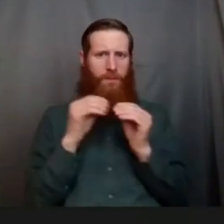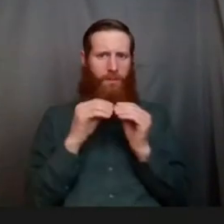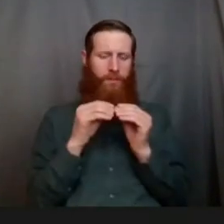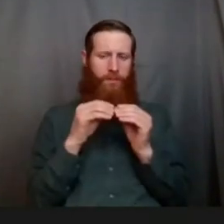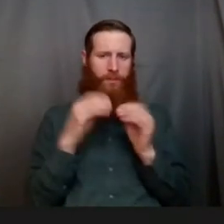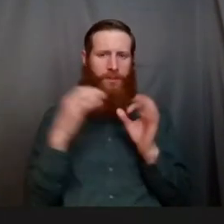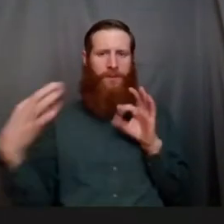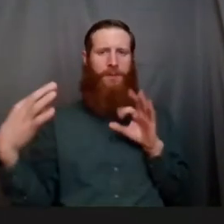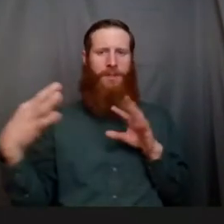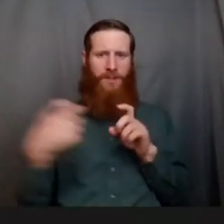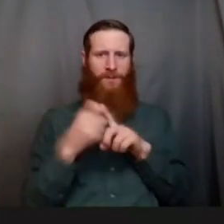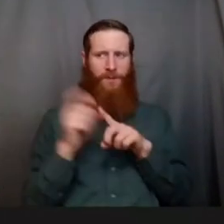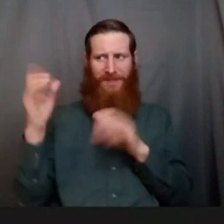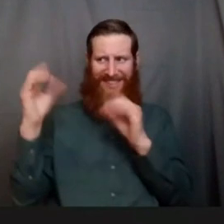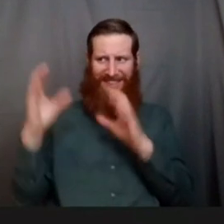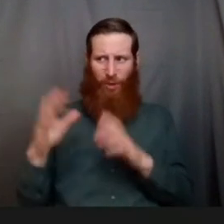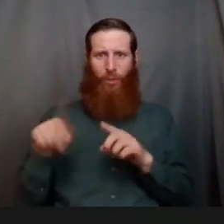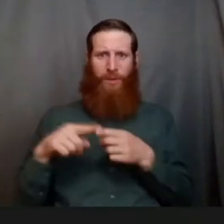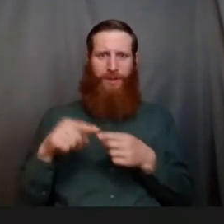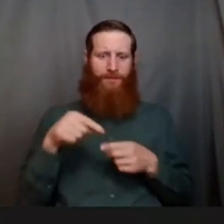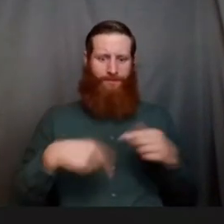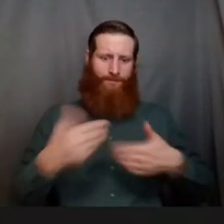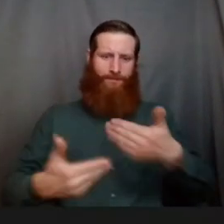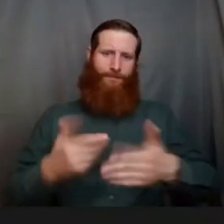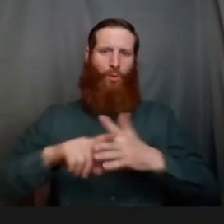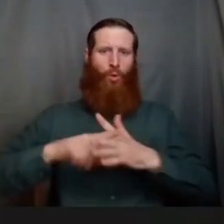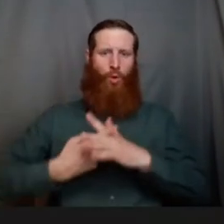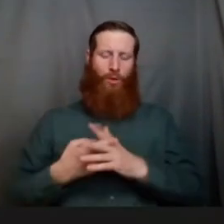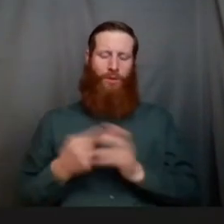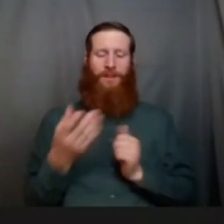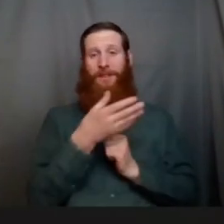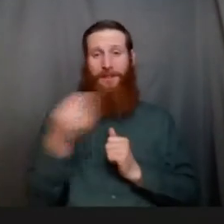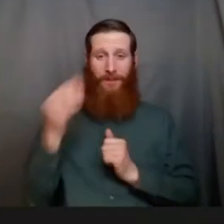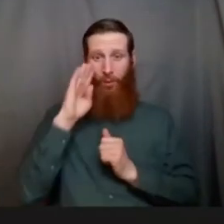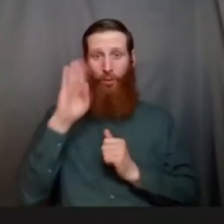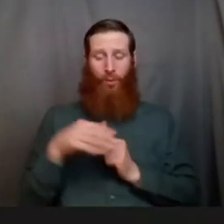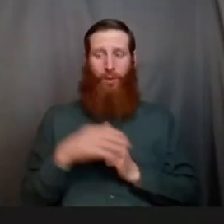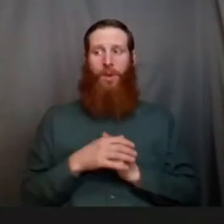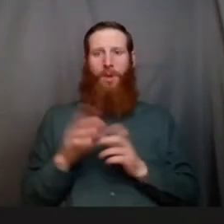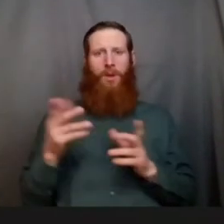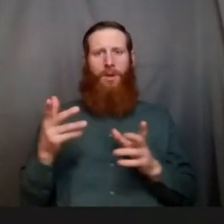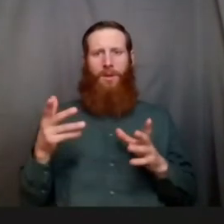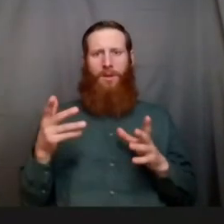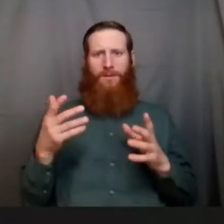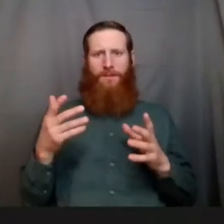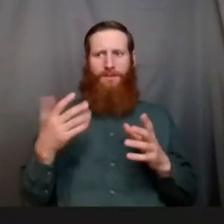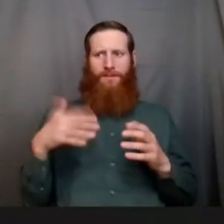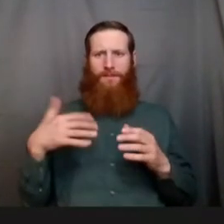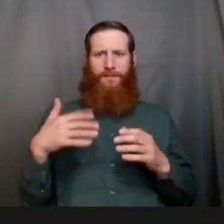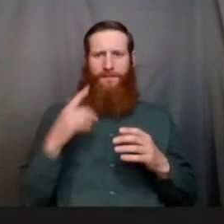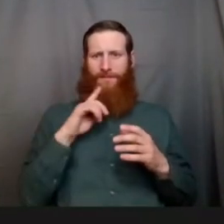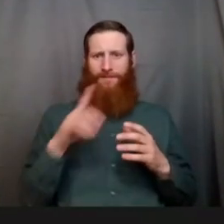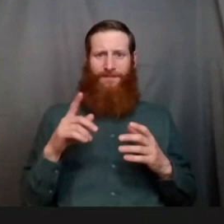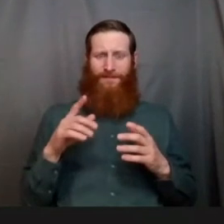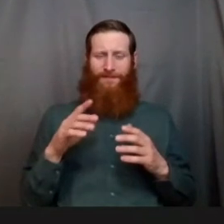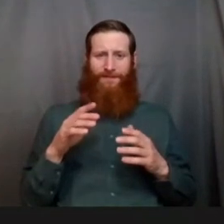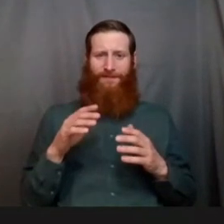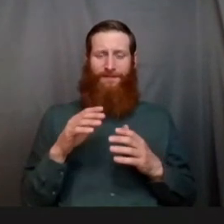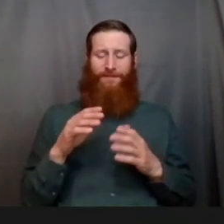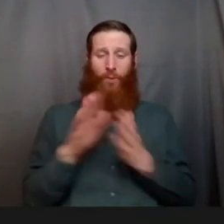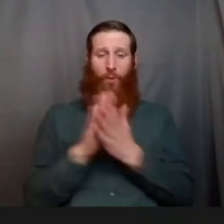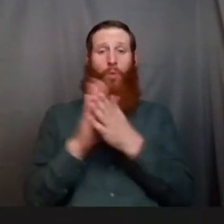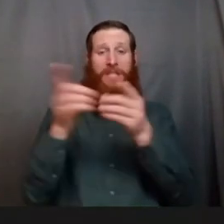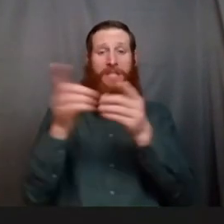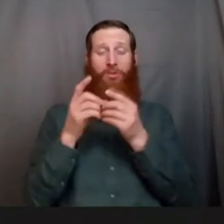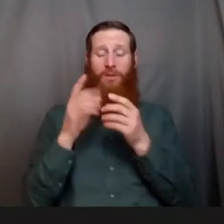educators as they get started with this effort. And, they're a really strong, tight-knit community across the district, and so they speak with